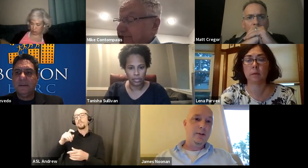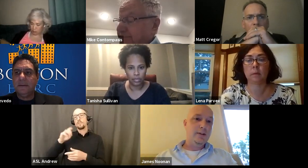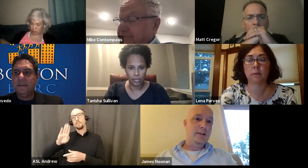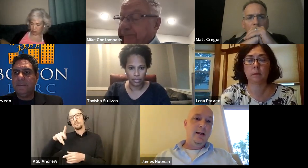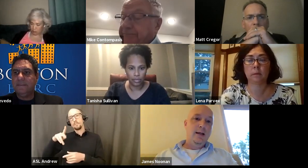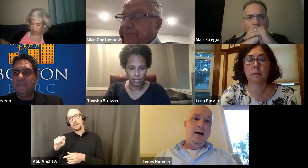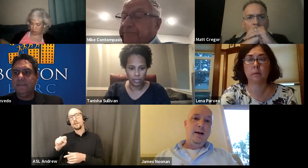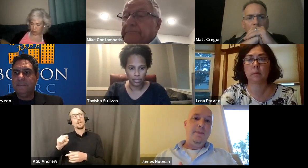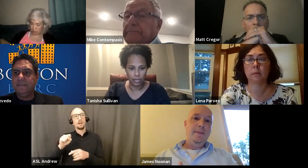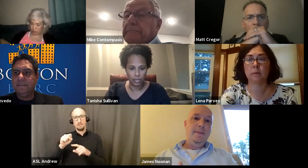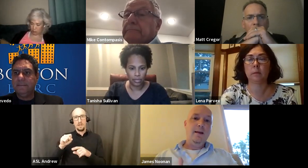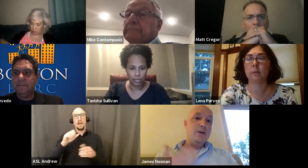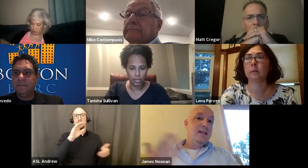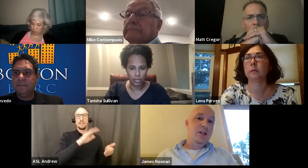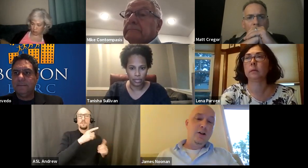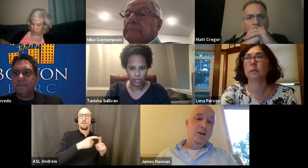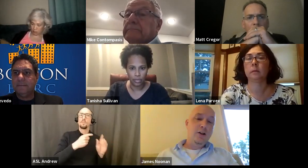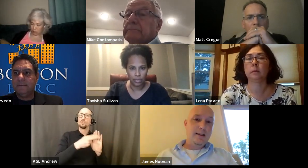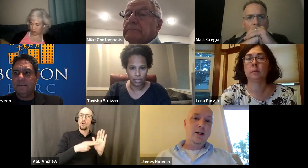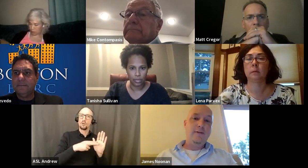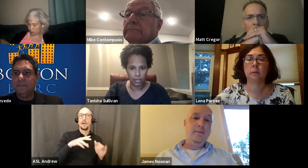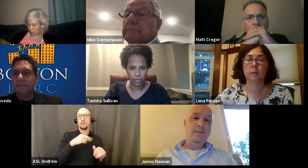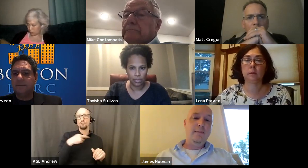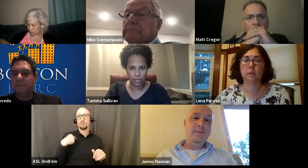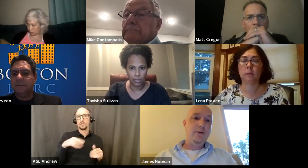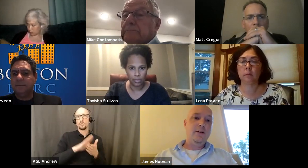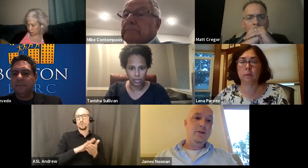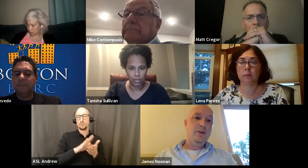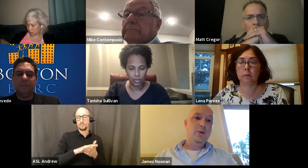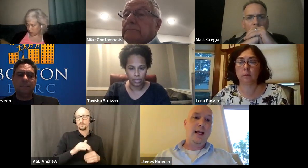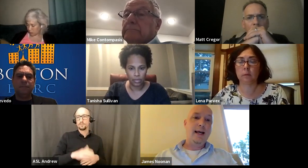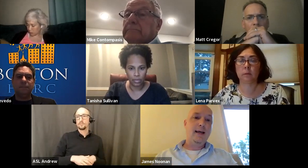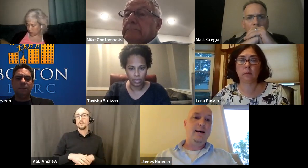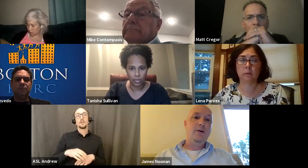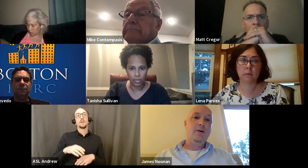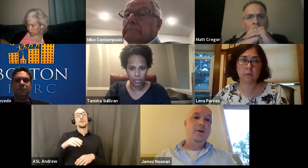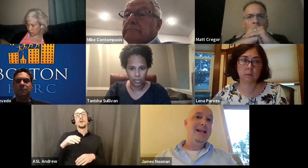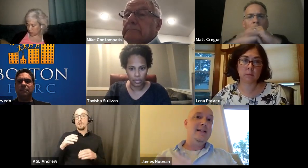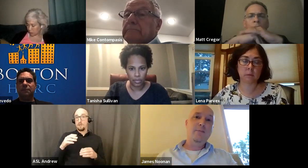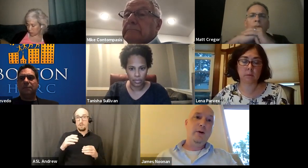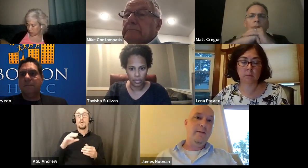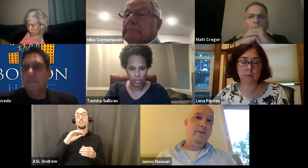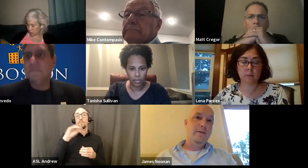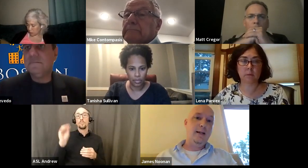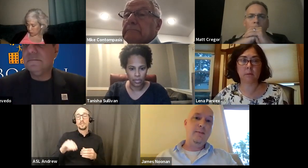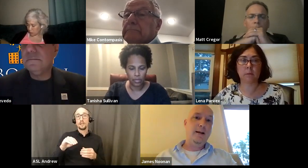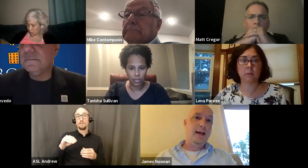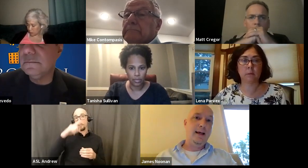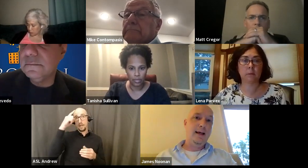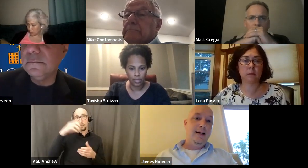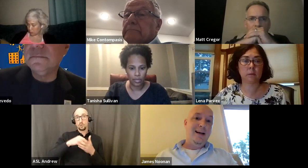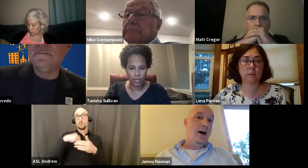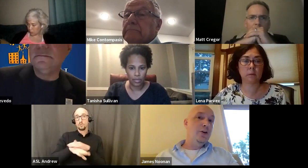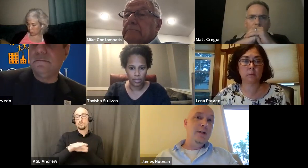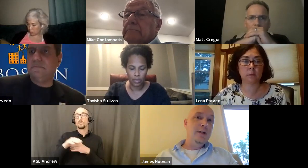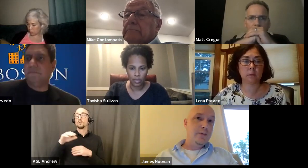private schools. The percentage increase this year of admitted 7th grade students who are Black was 87.5% at